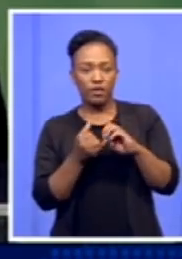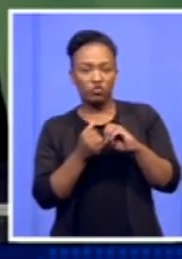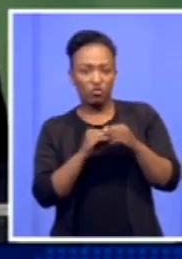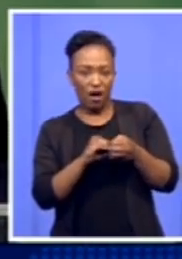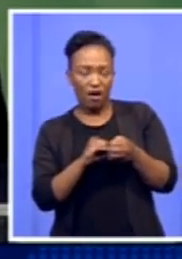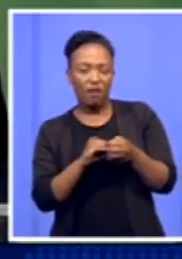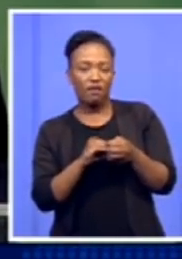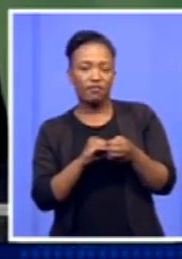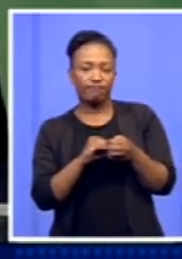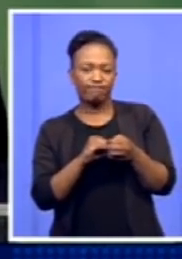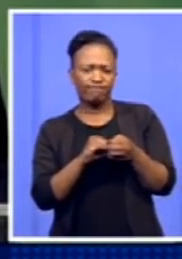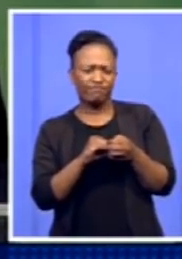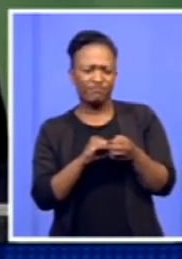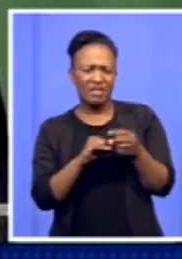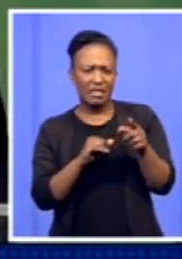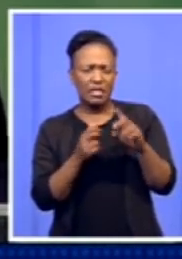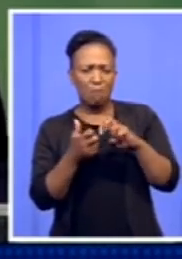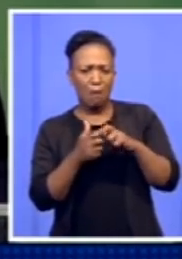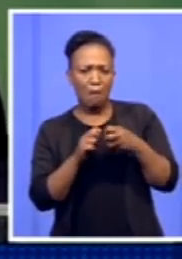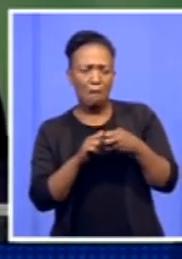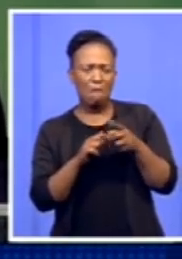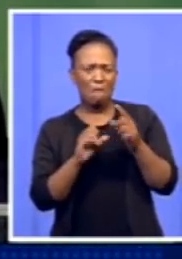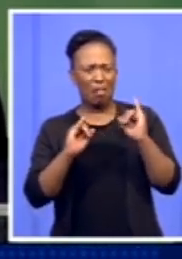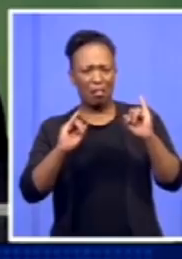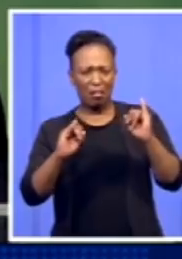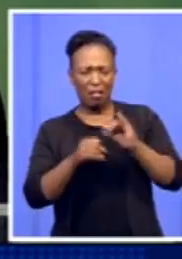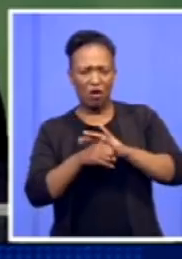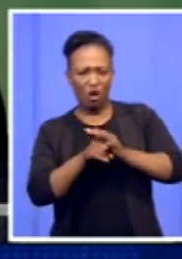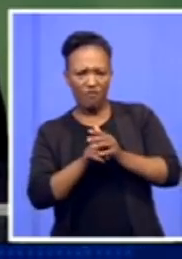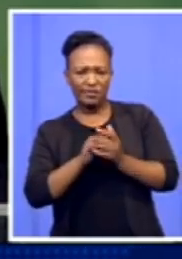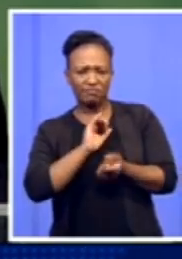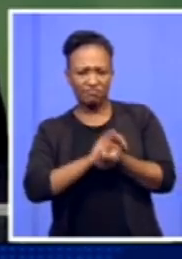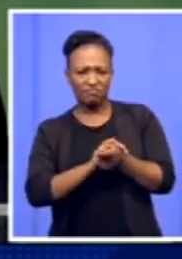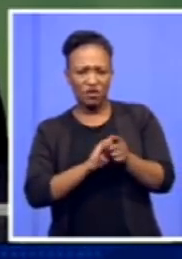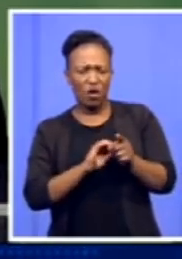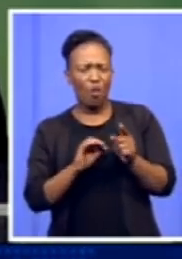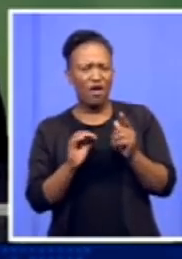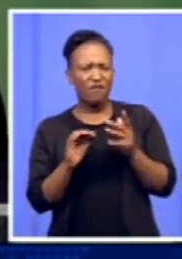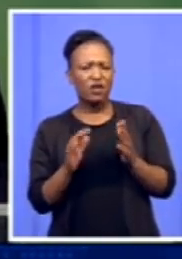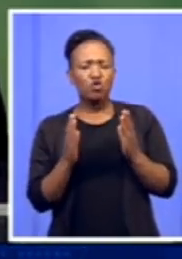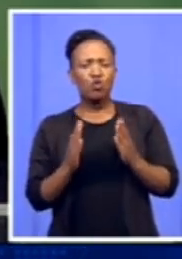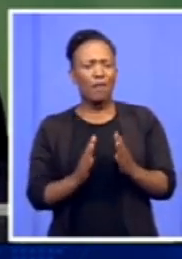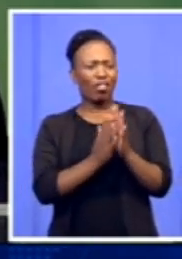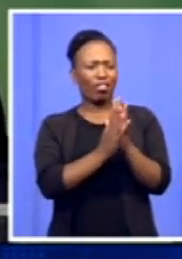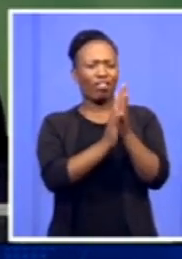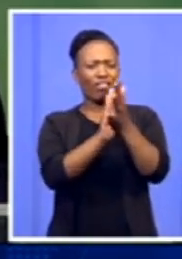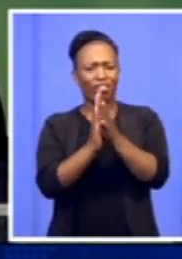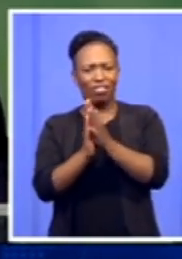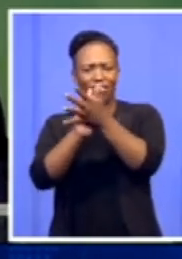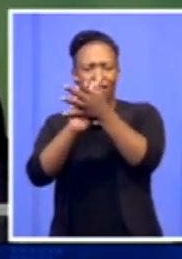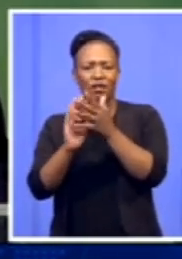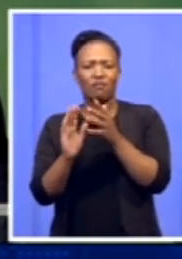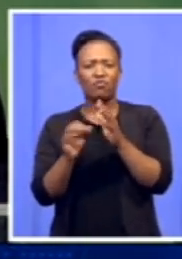this new unprecedented crisis for humanity, and we've tried to approach this with a new approach